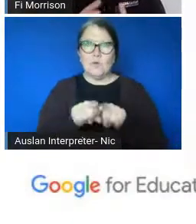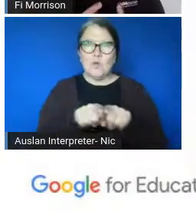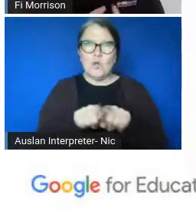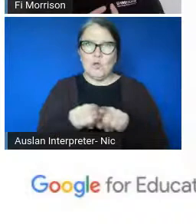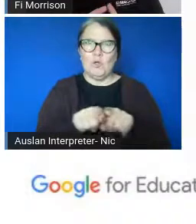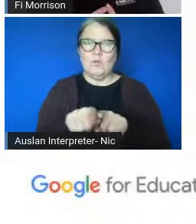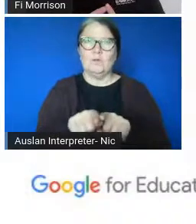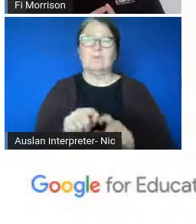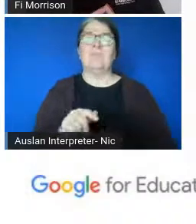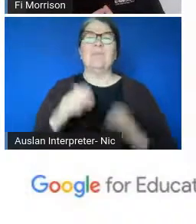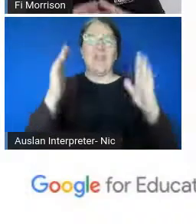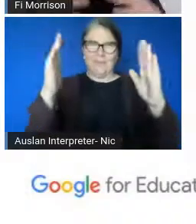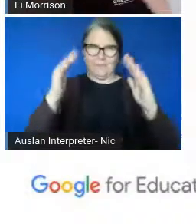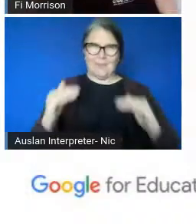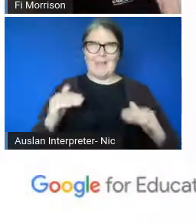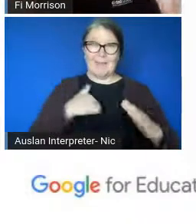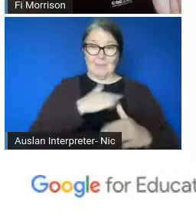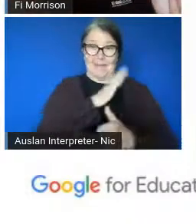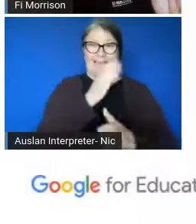state of the problem. So